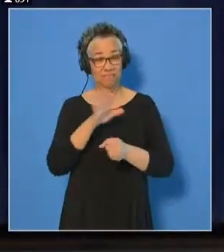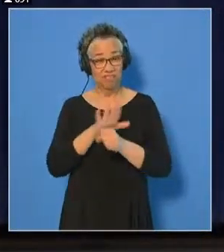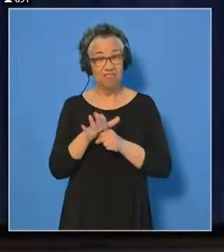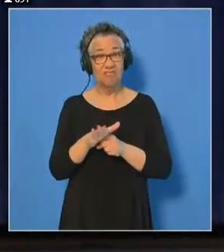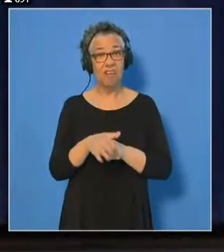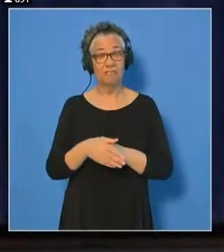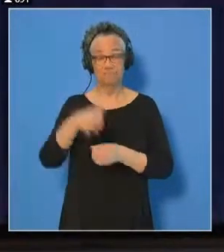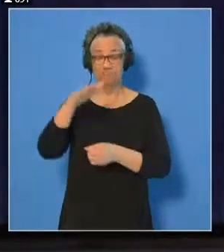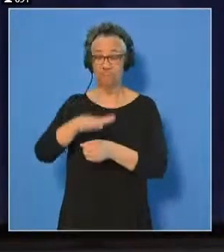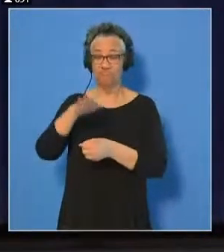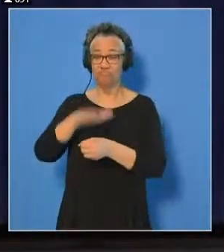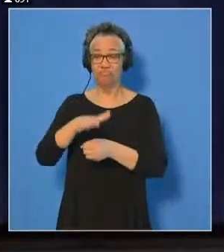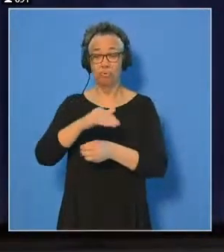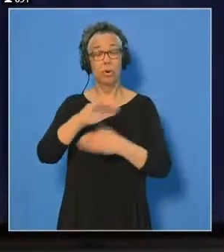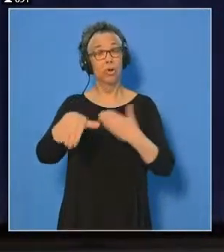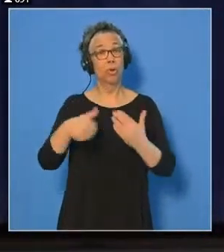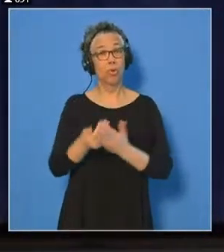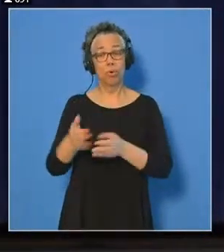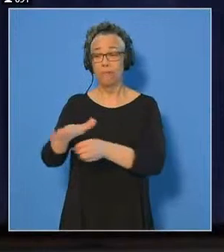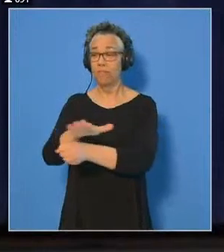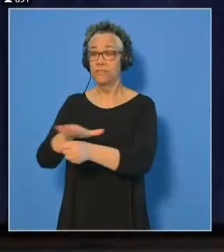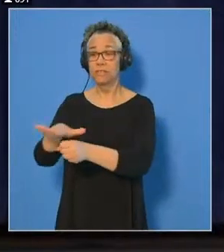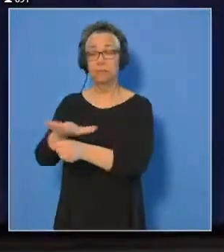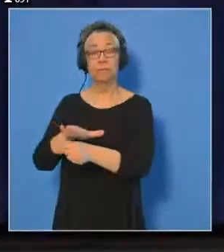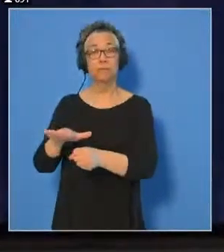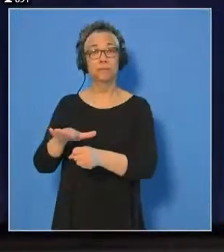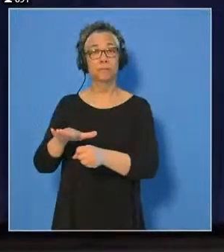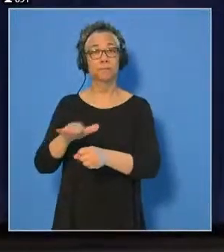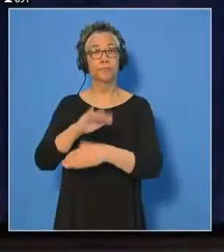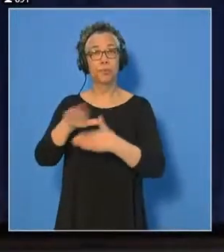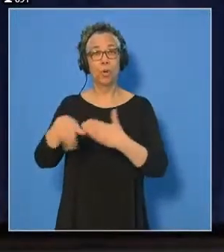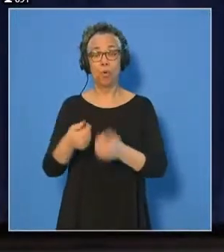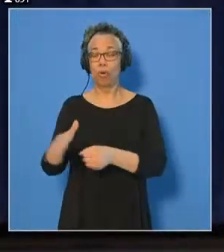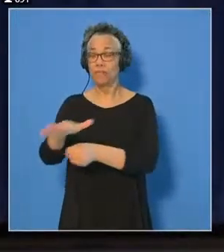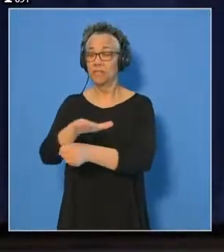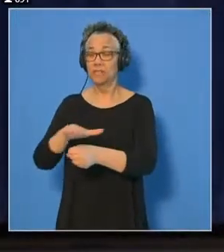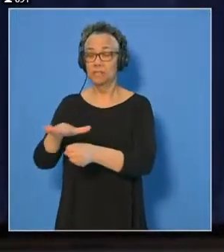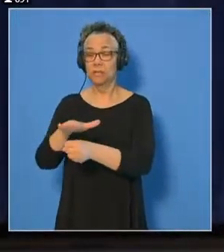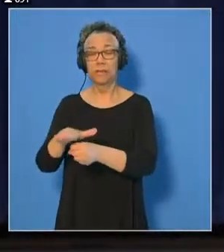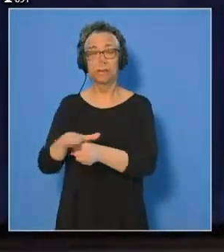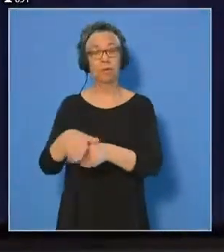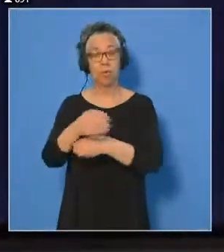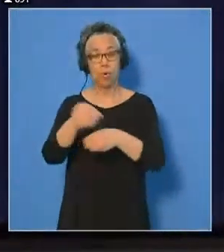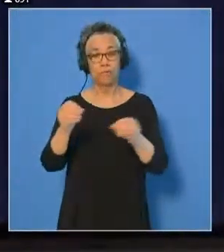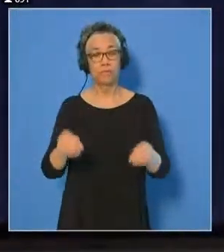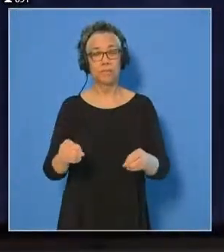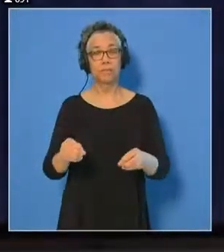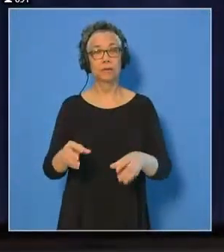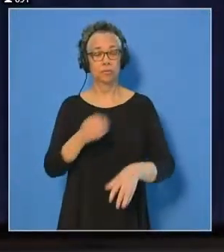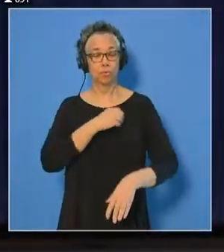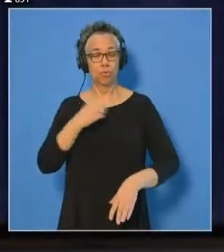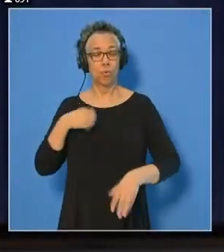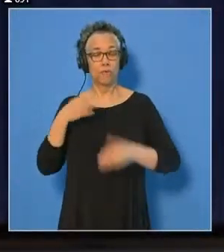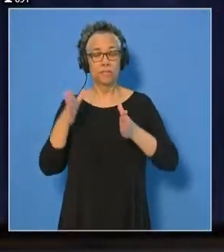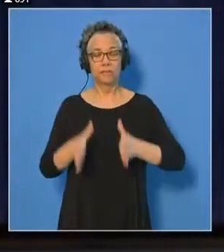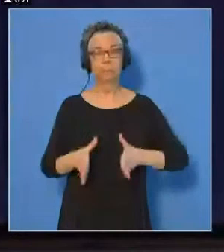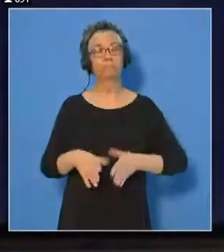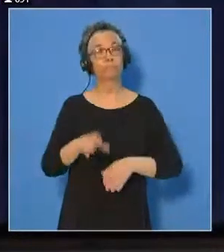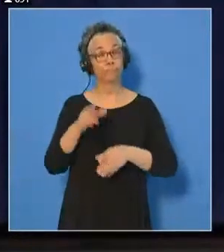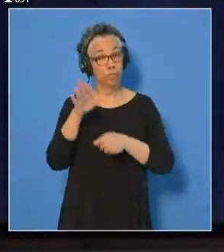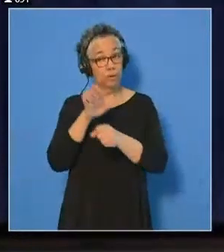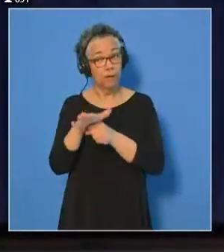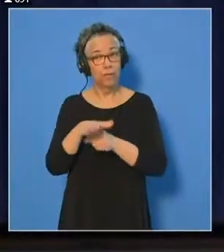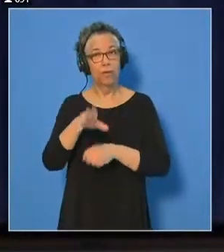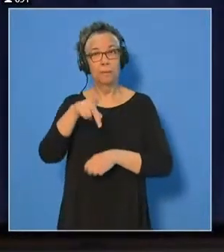in all of the facilities. All facilities and offices have sufficient PPE kit.